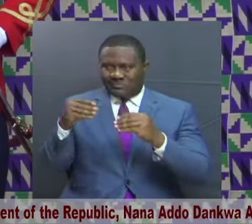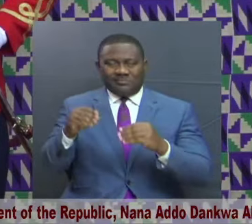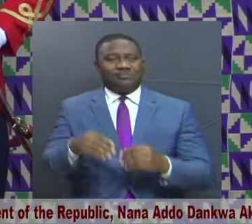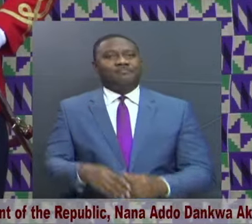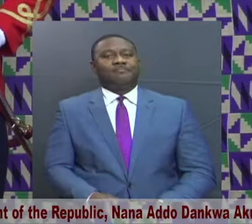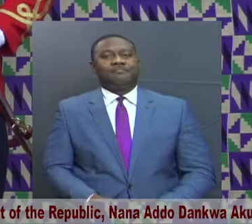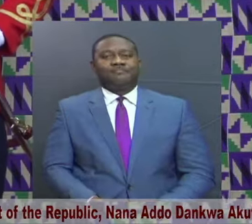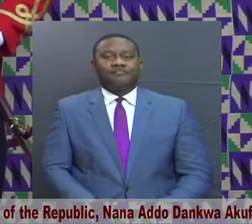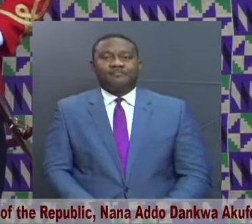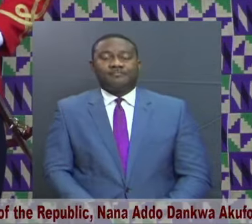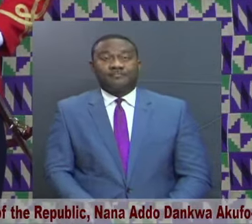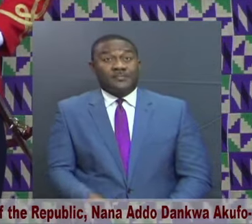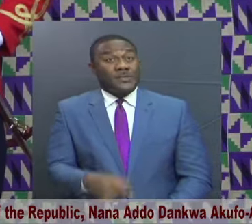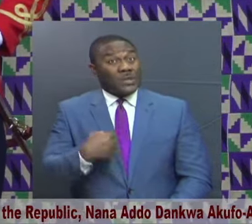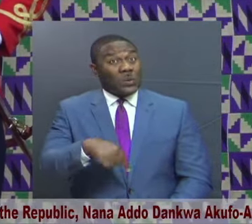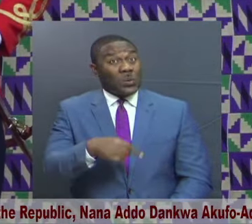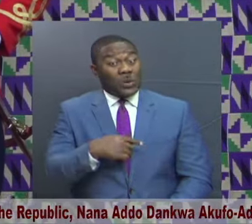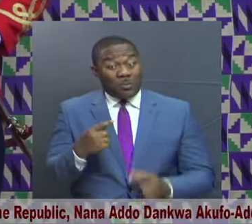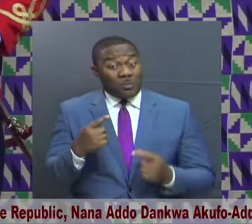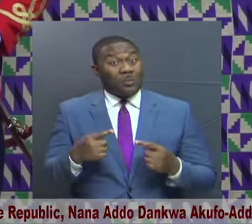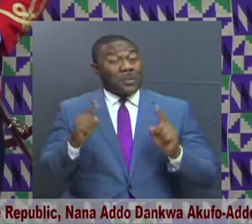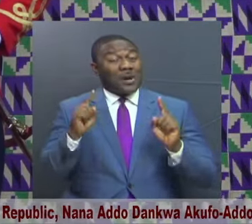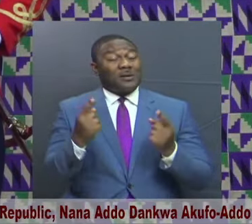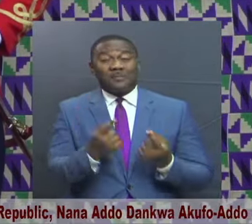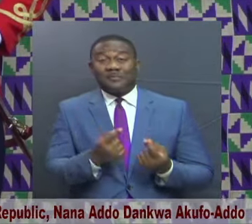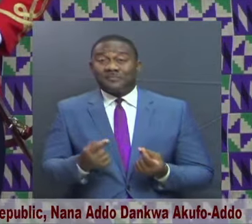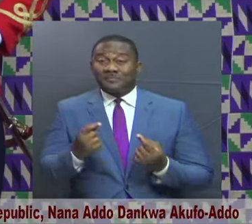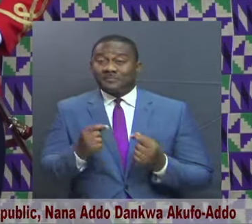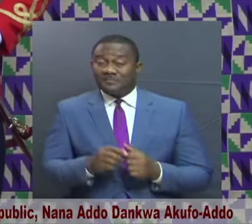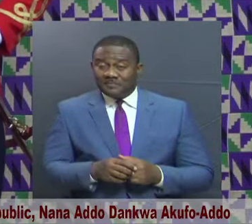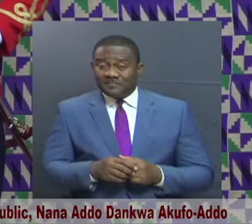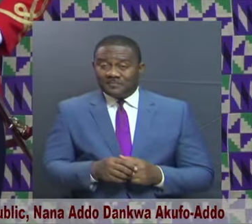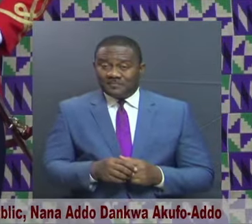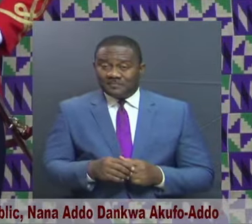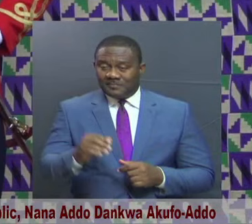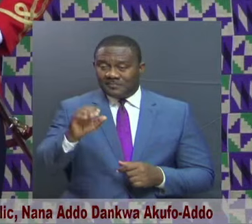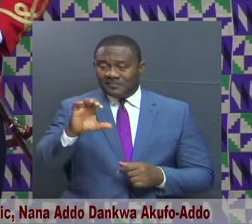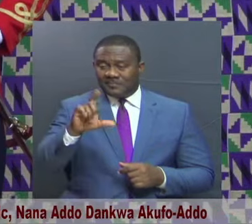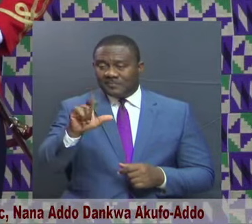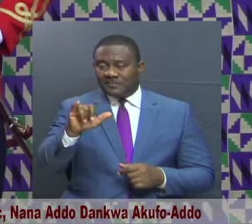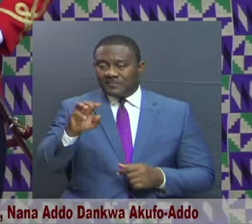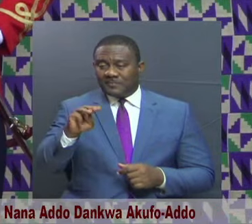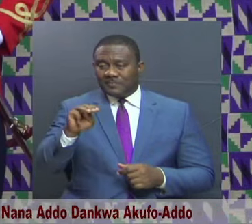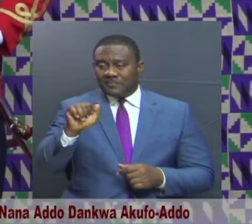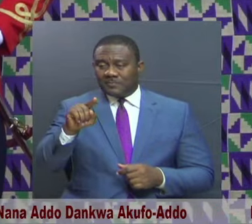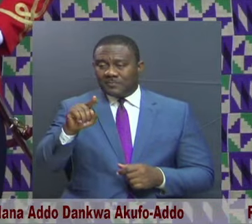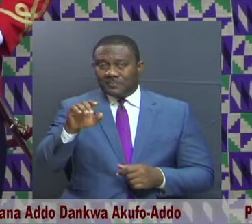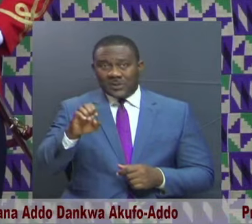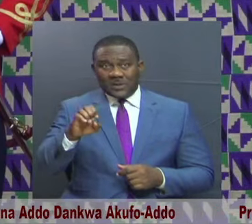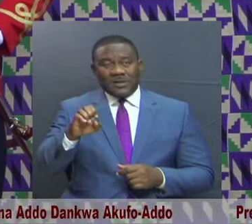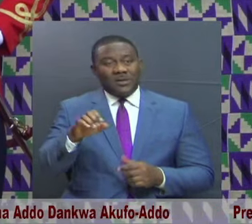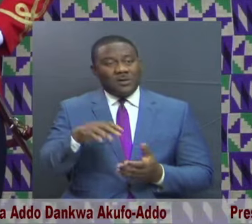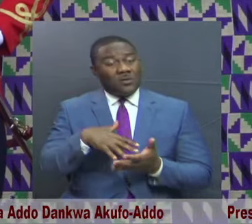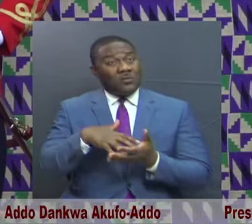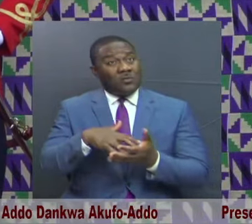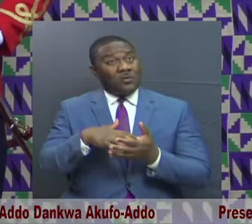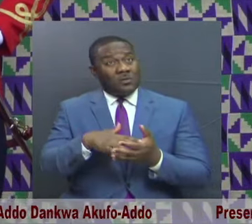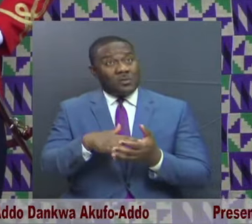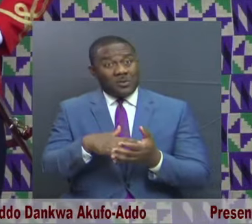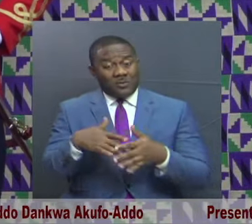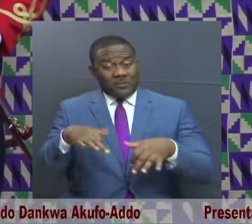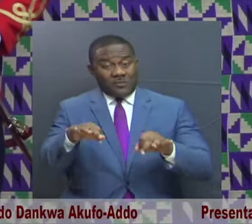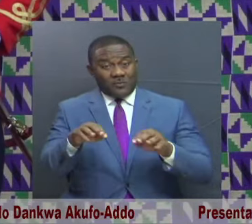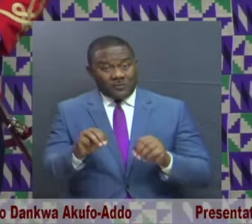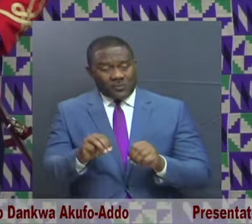Speaker we have also succeeded in having the secretar of the climate vulnerable Forum cvf an inter